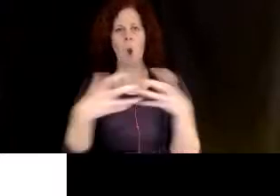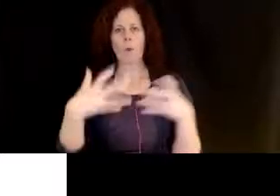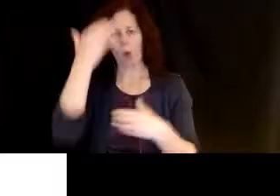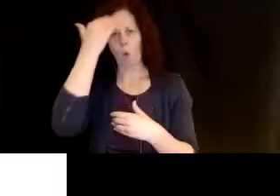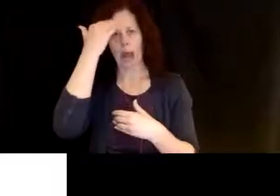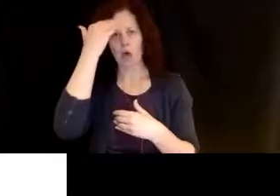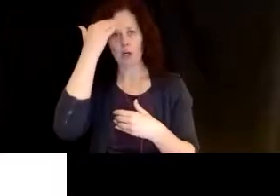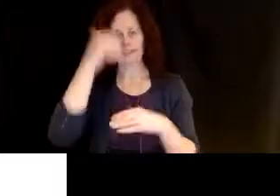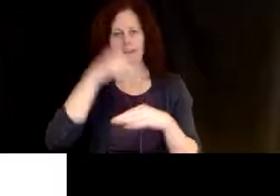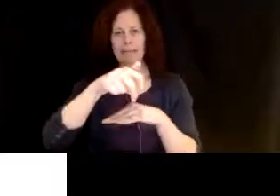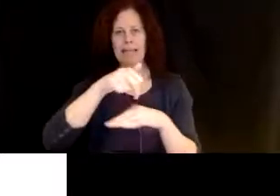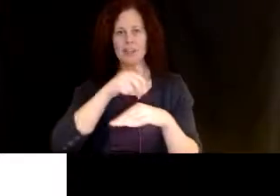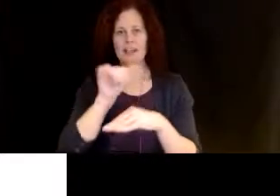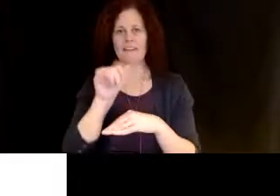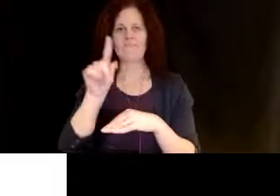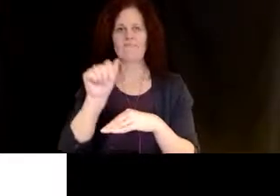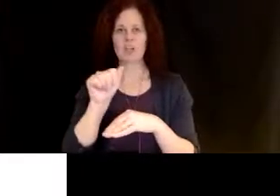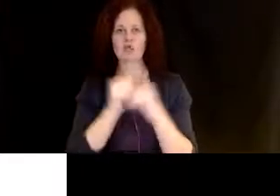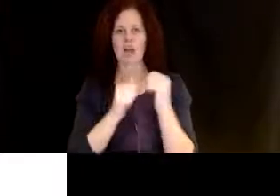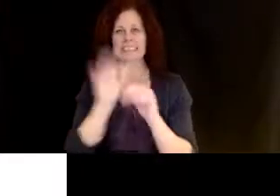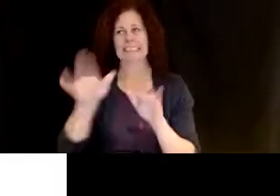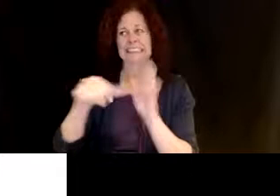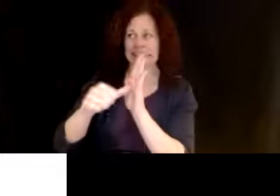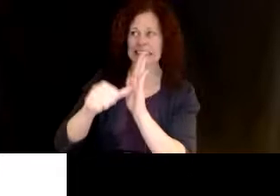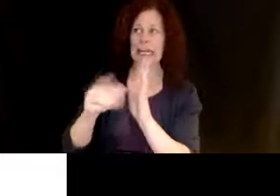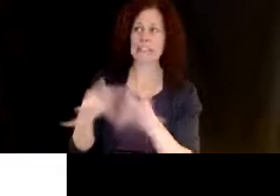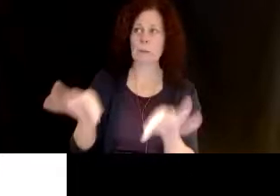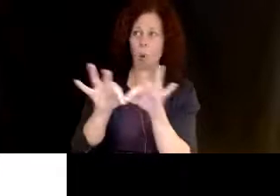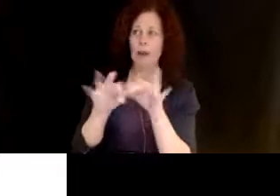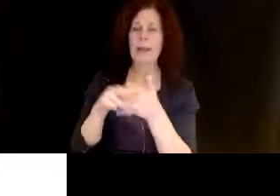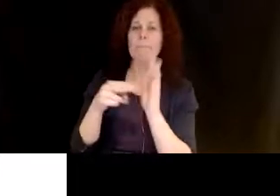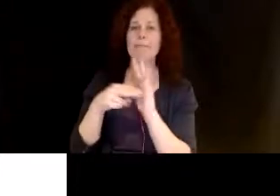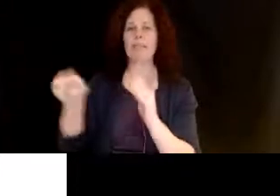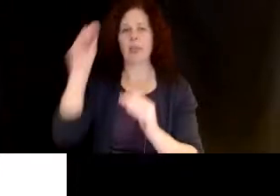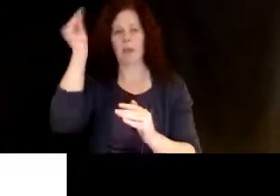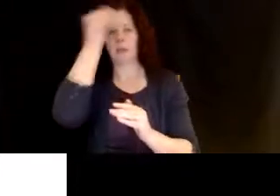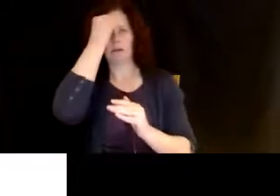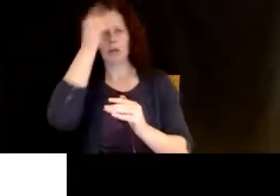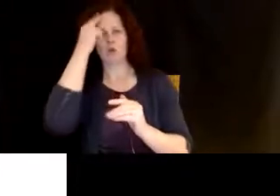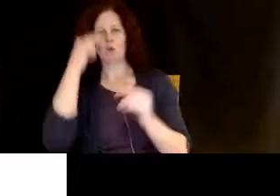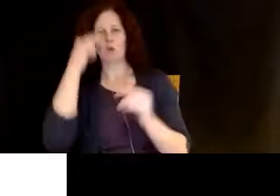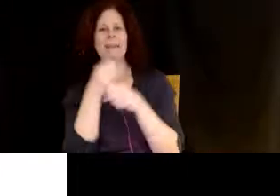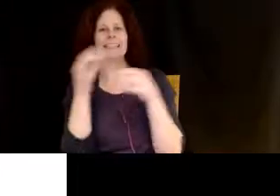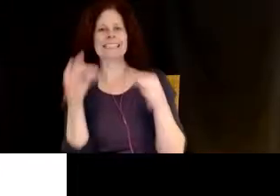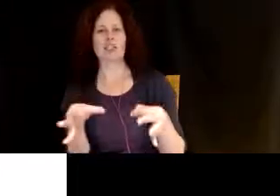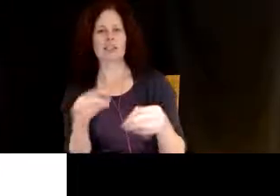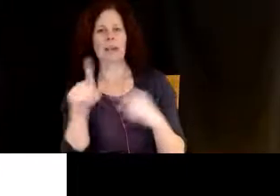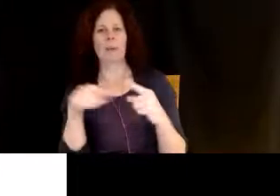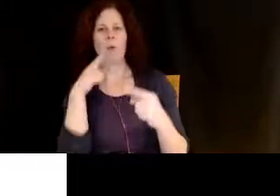pedestrian infrastructure is important can translate down into day-to-day decisions about what gets funded and built. Next